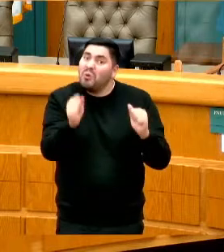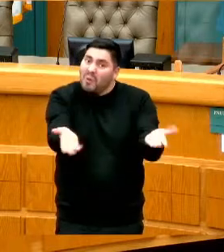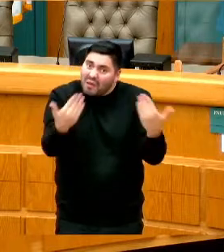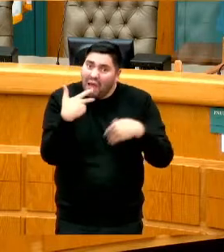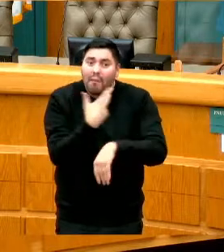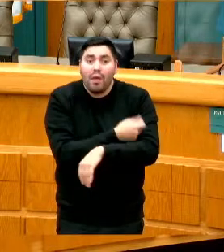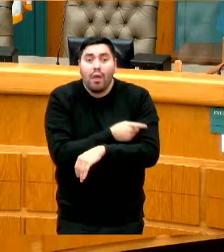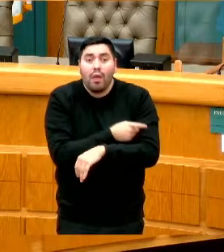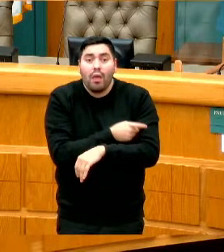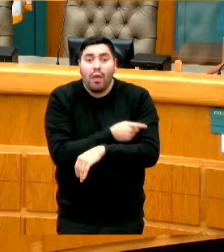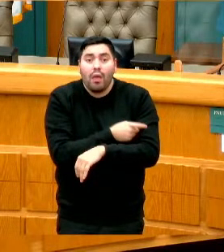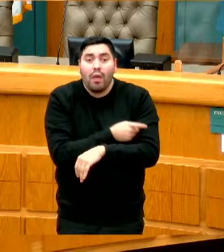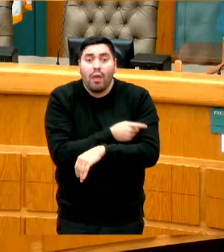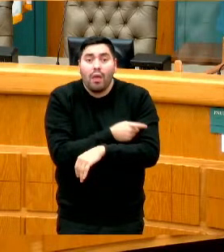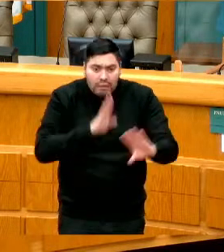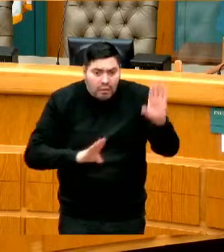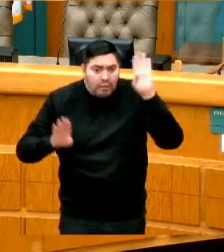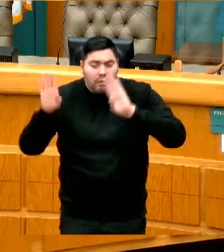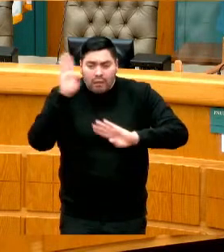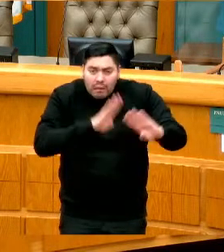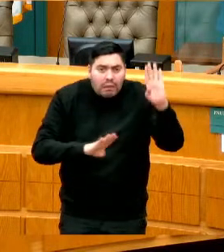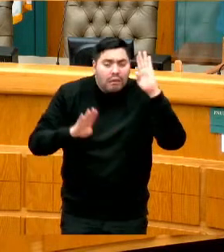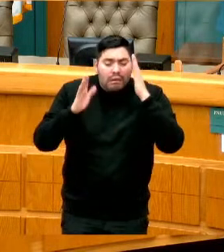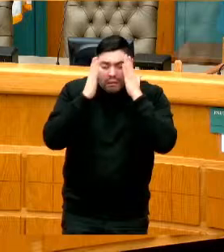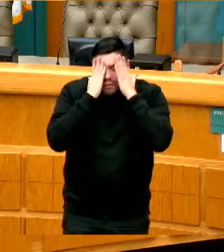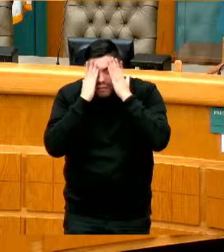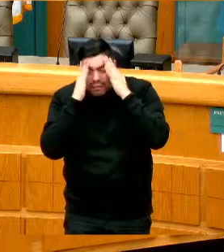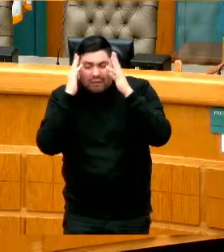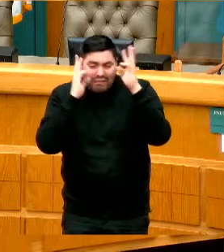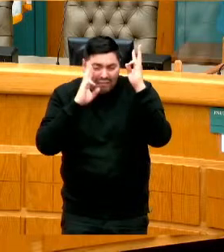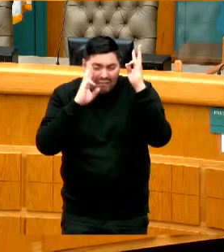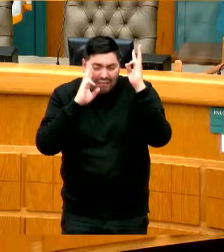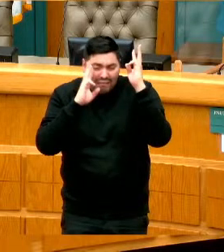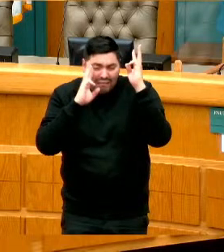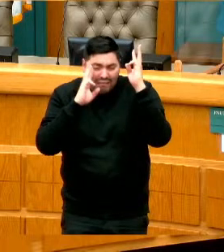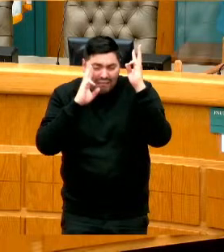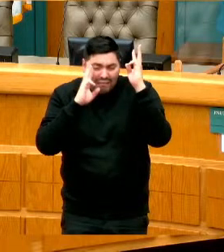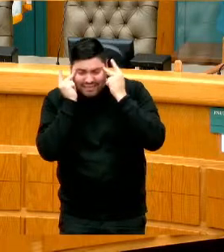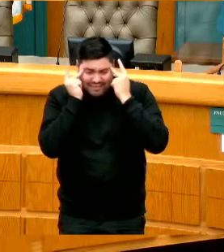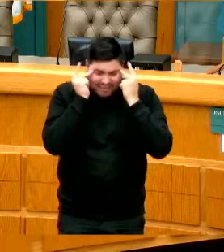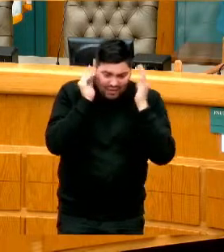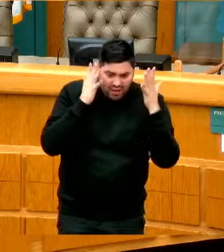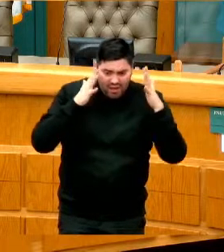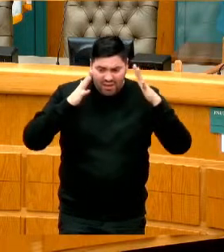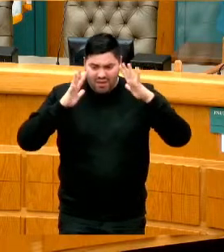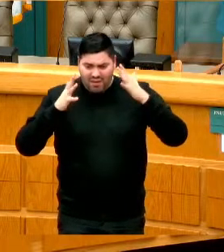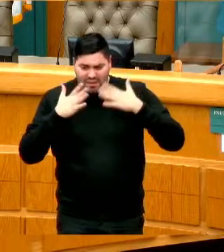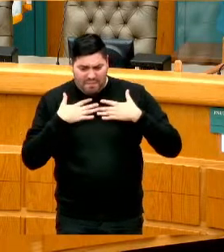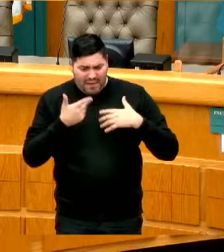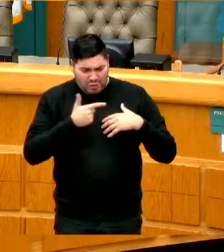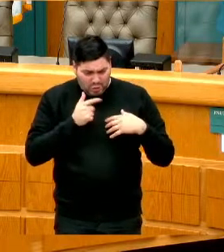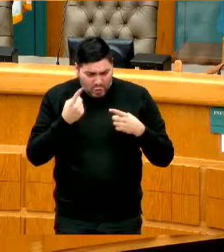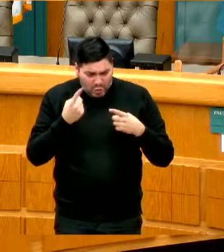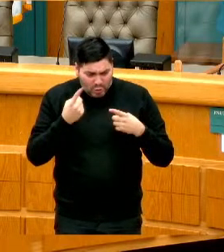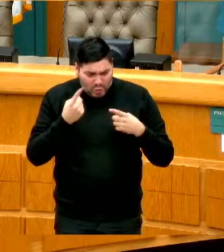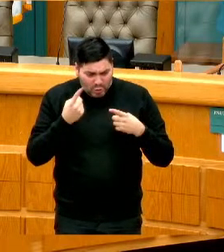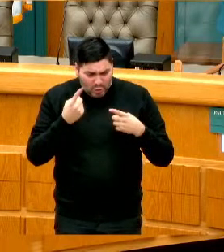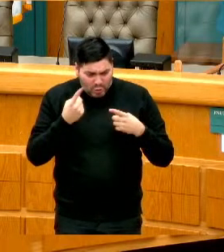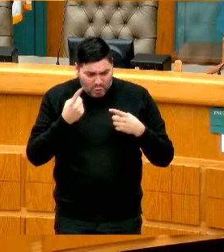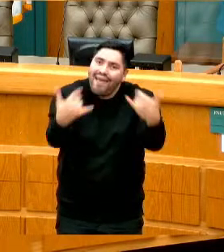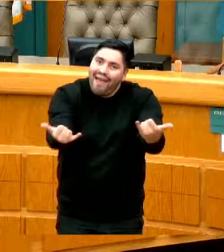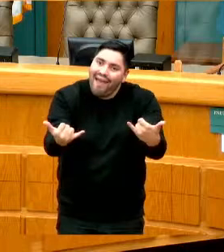have to worry about the urgency or the anxiety of when is it going to be my turn. It's now.